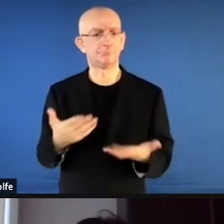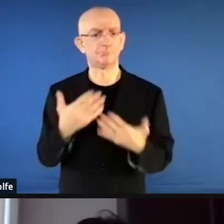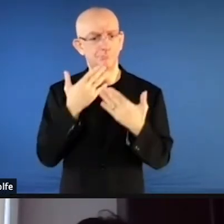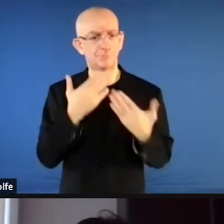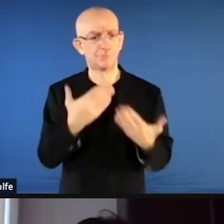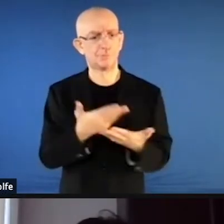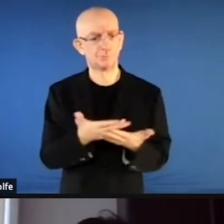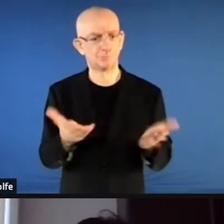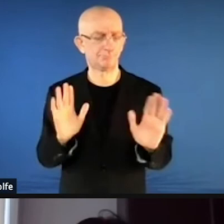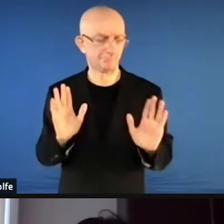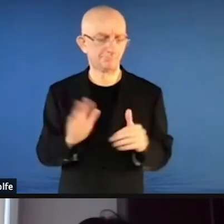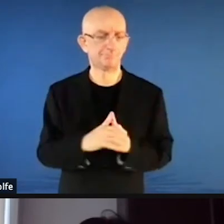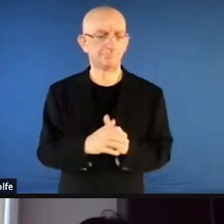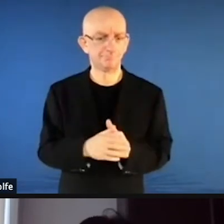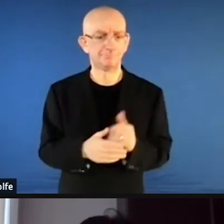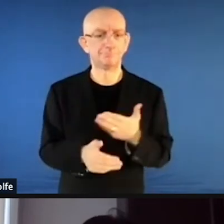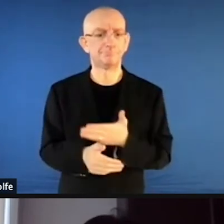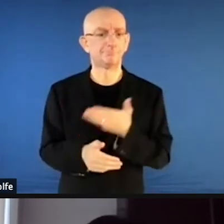Idil, over to you, Jeff.